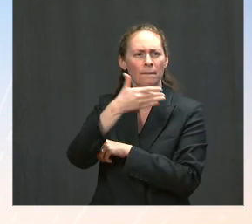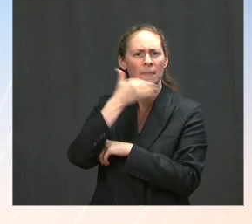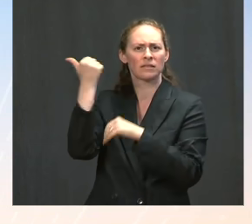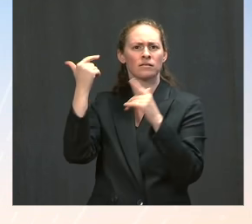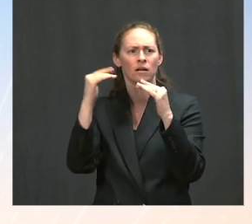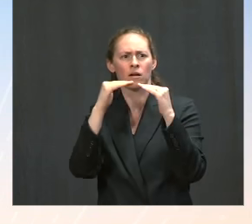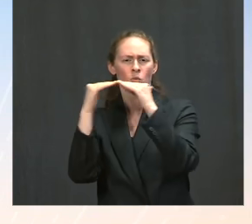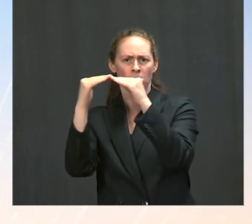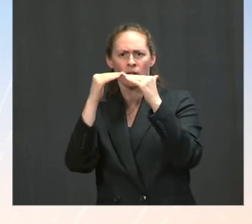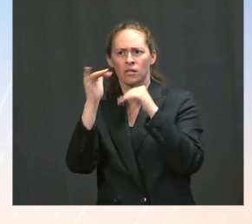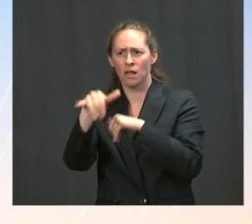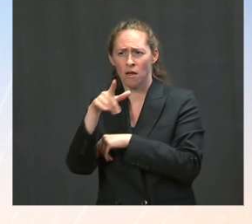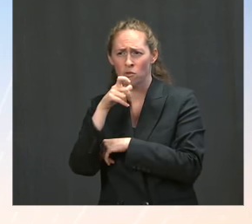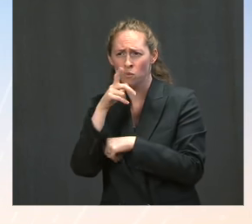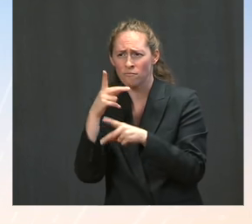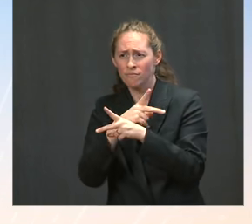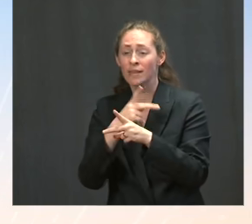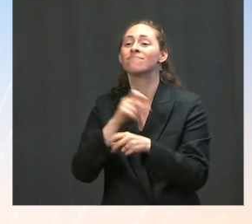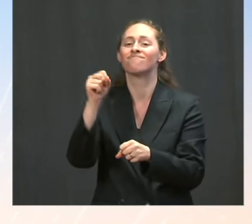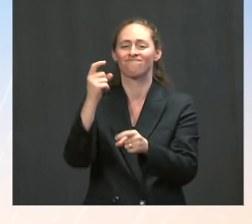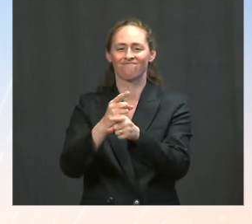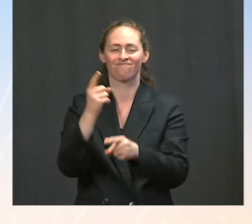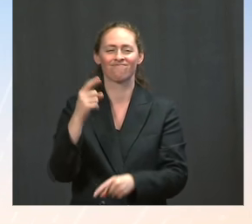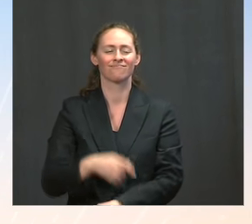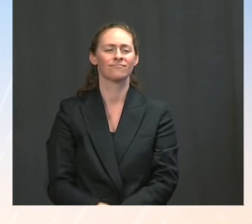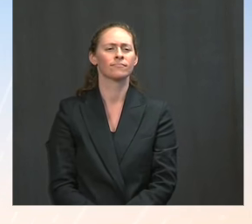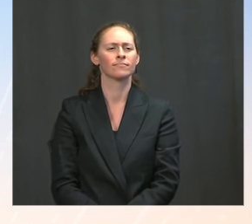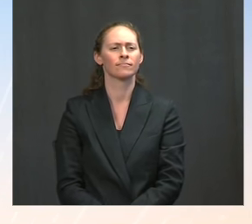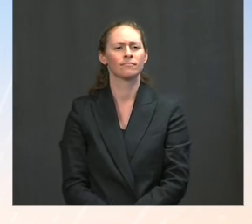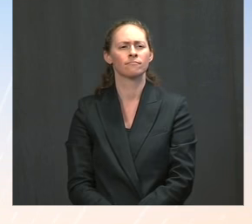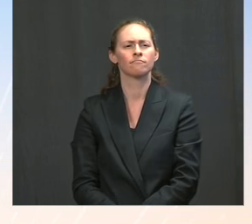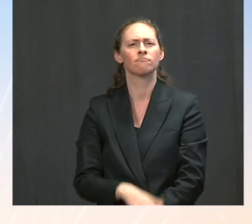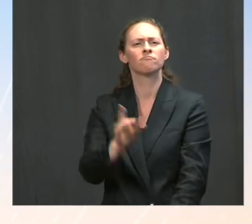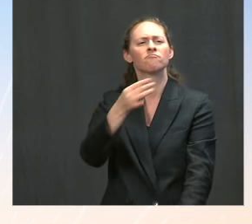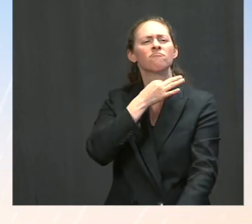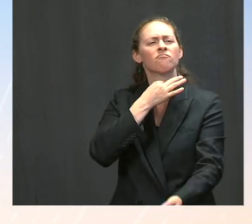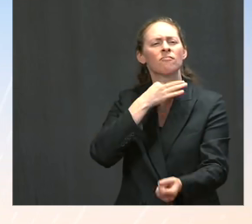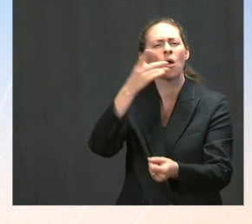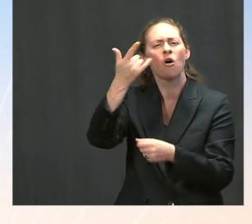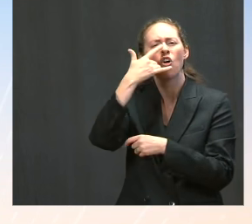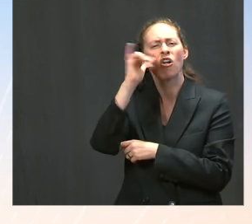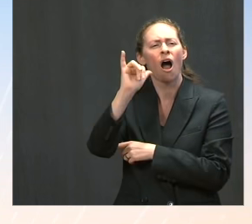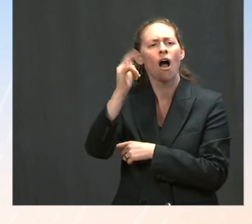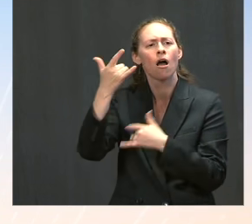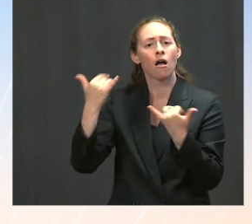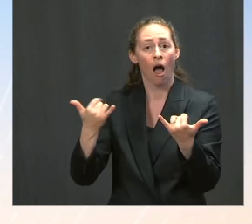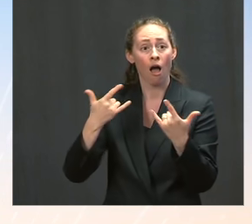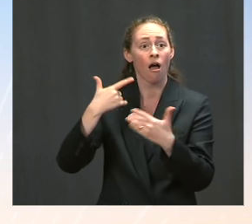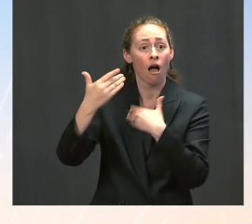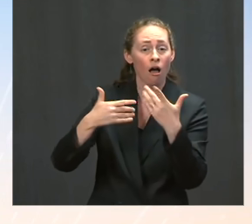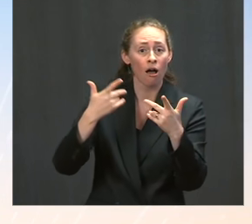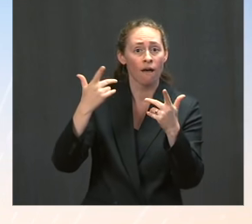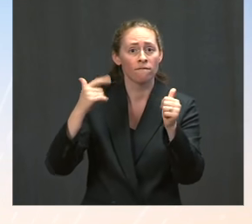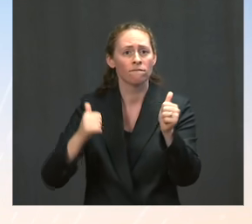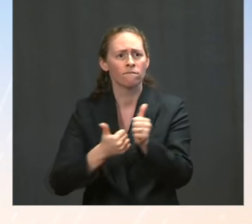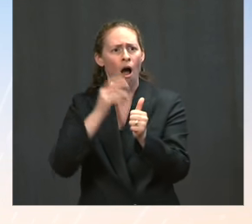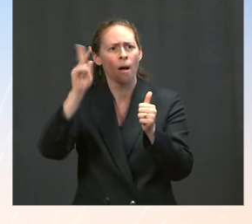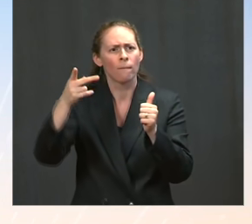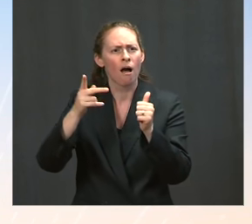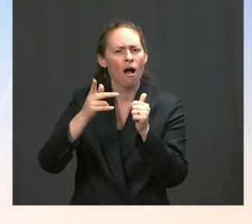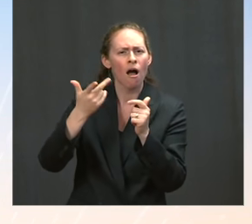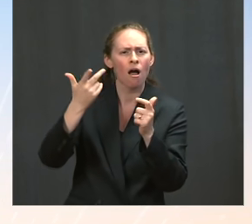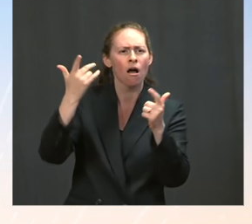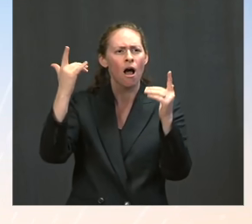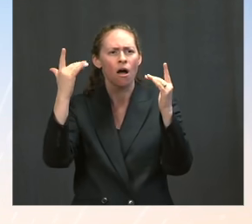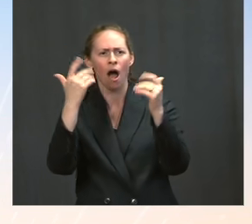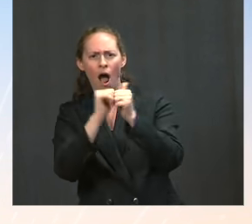of, thank you, Madam Secretary, what type of follow-up will there be? You're emphasizing equity, but will you be following up to make sure that that money